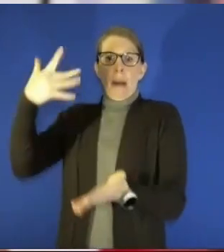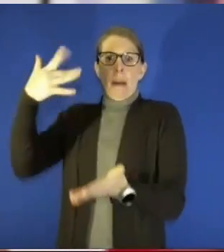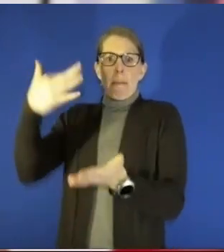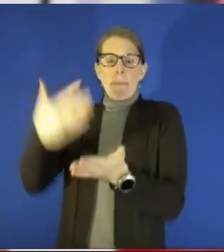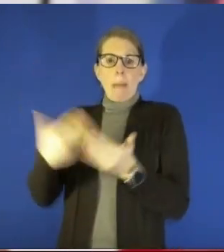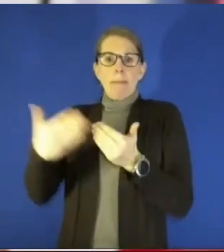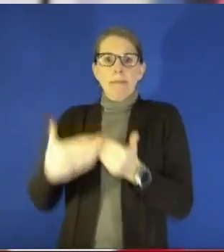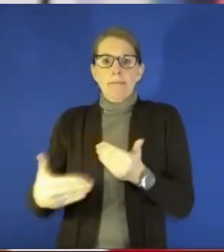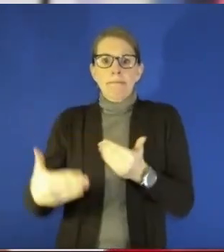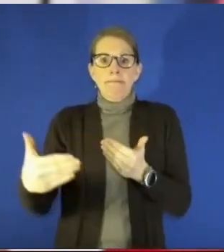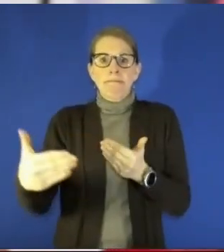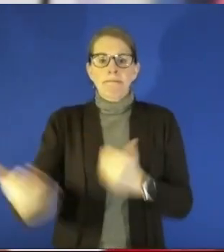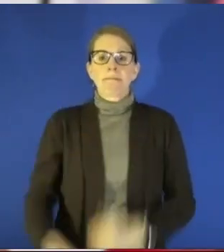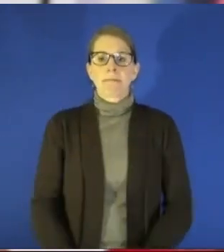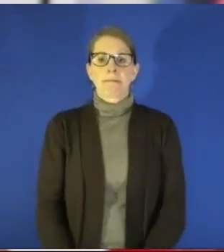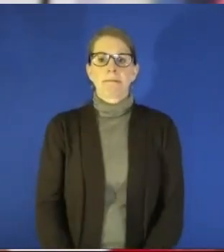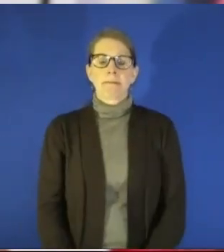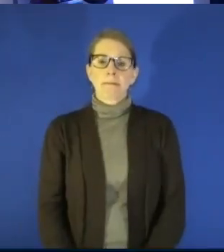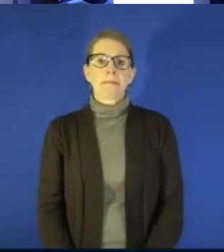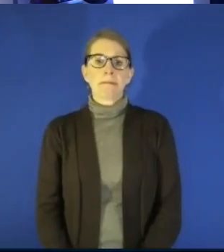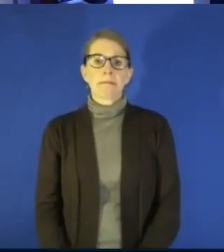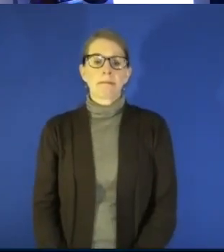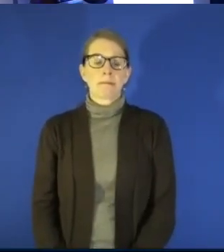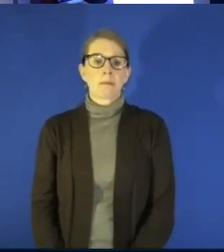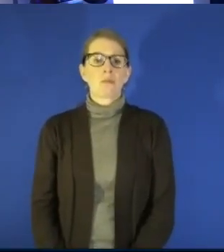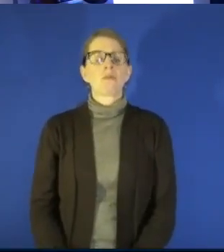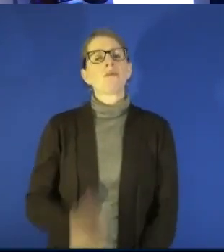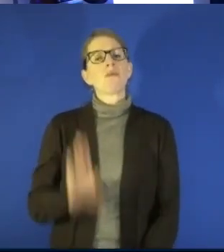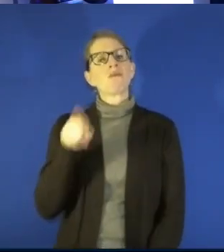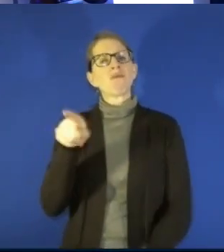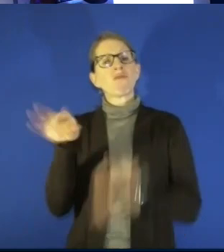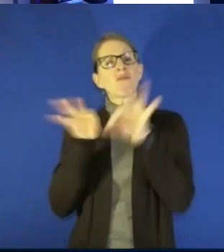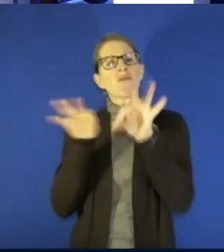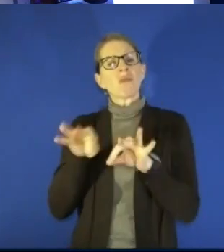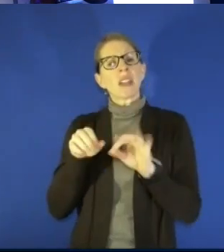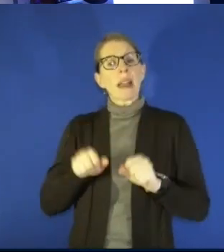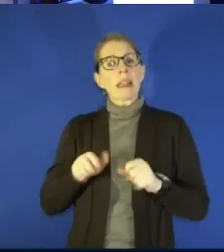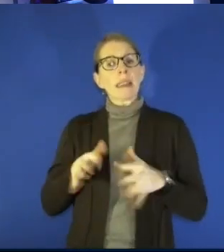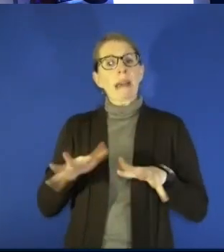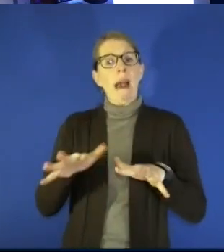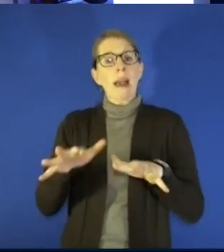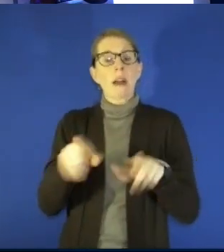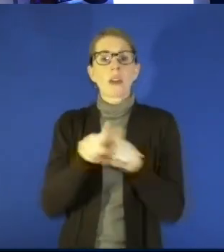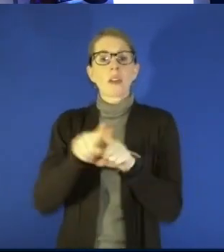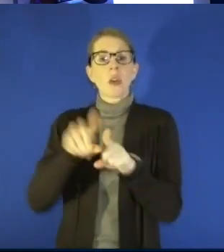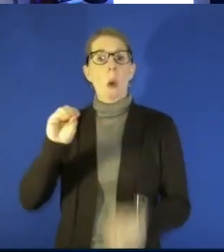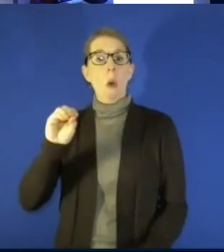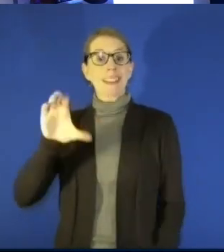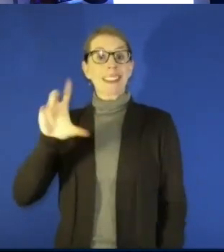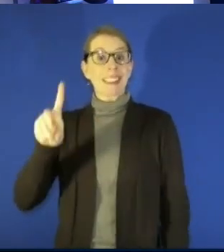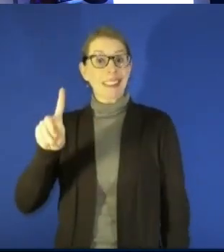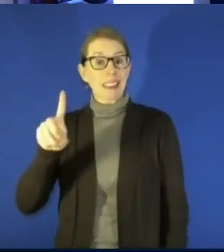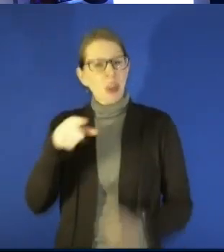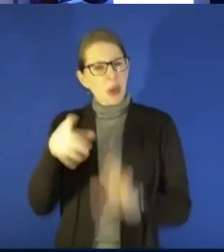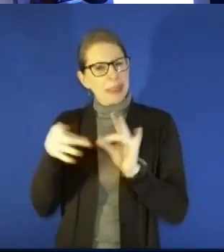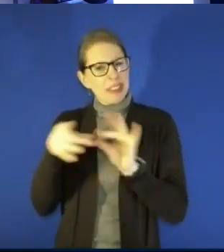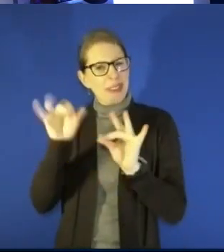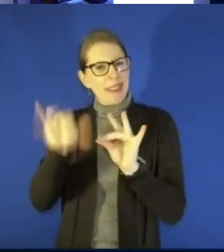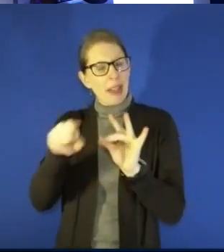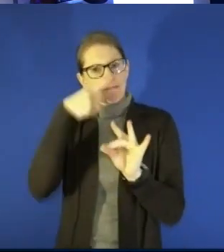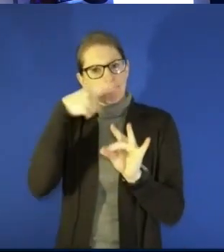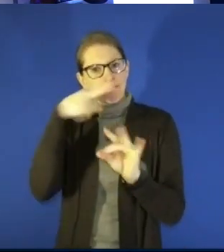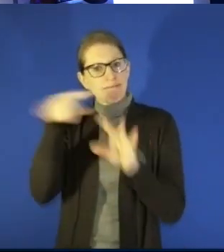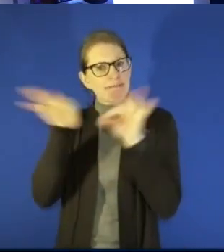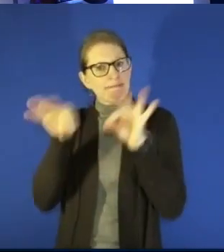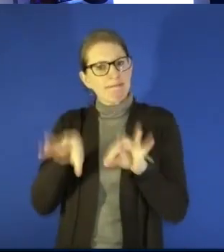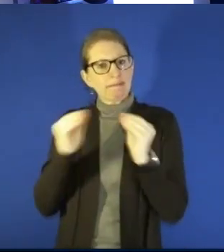post-COVID. You talked about the anxiety. You also mentioned OCD. You mentioned that to me. Tell me about that. And then, Dr. Castro, I